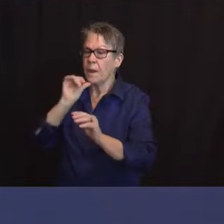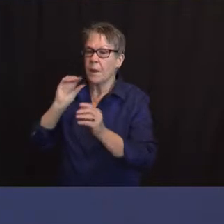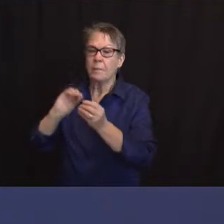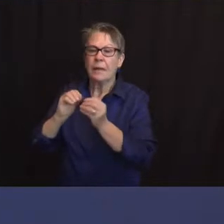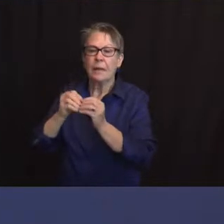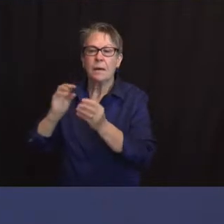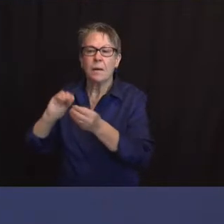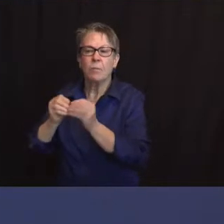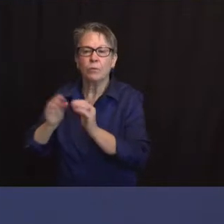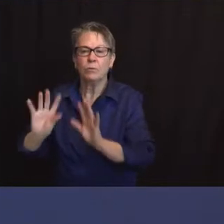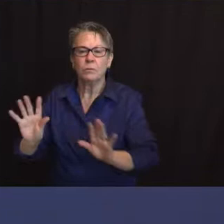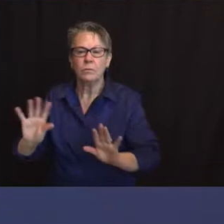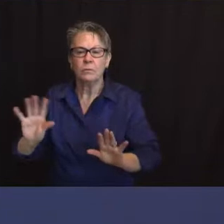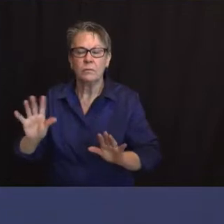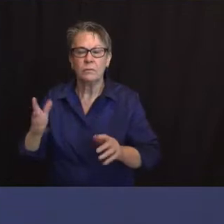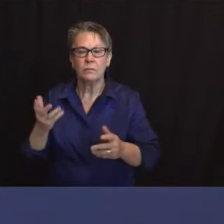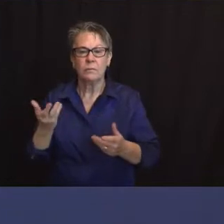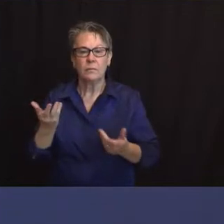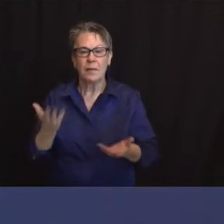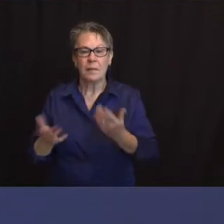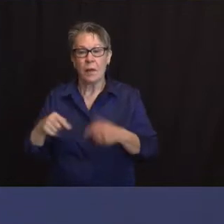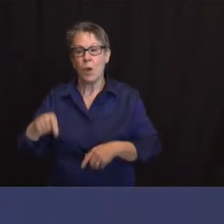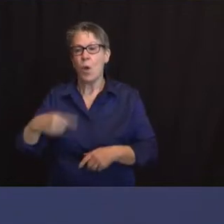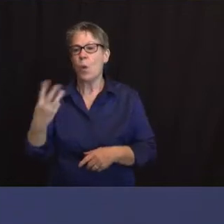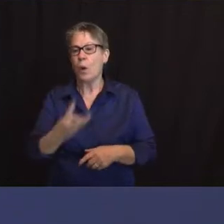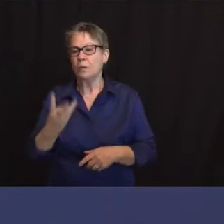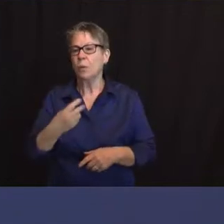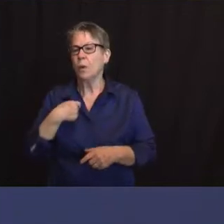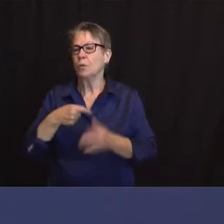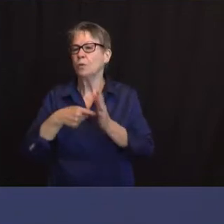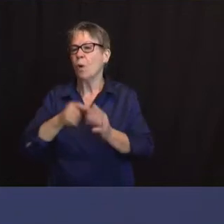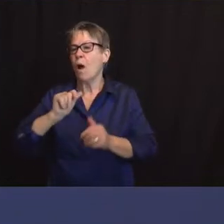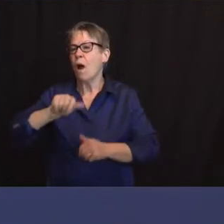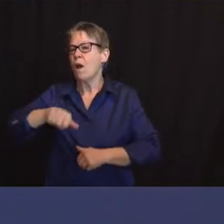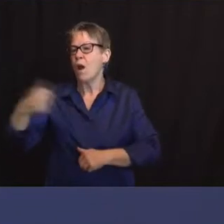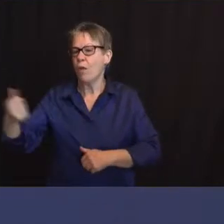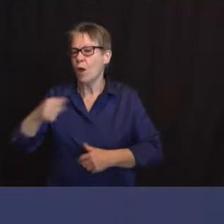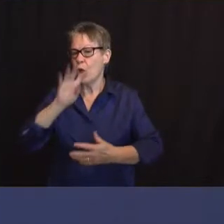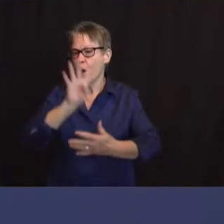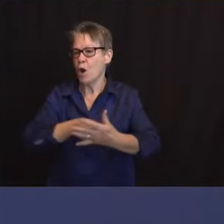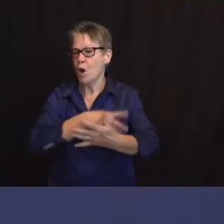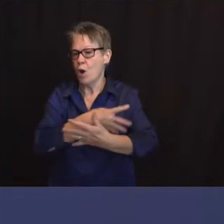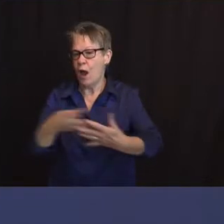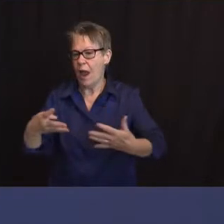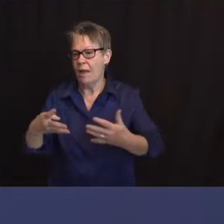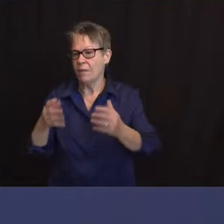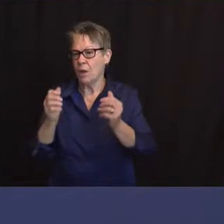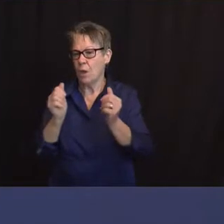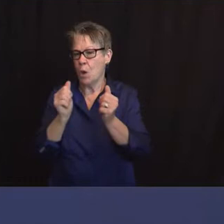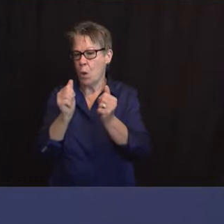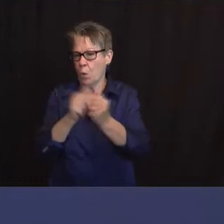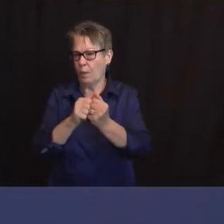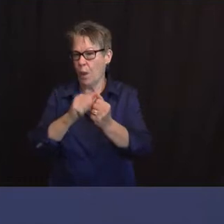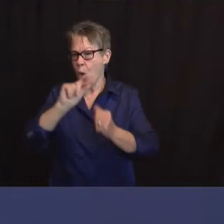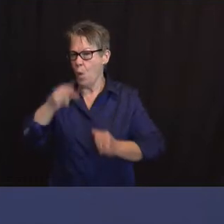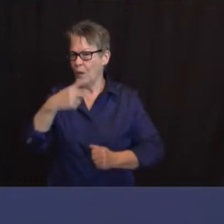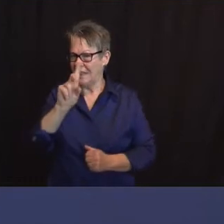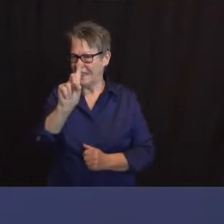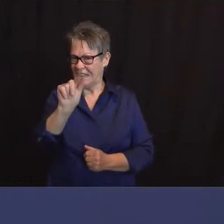that just has dates. When are your peaks in the the 4 metrics? That to me is the biggest